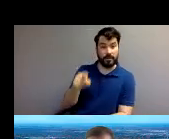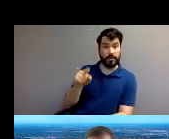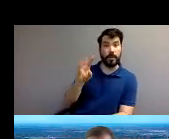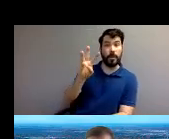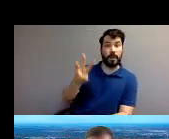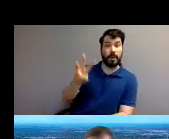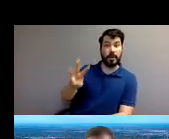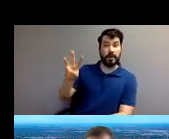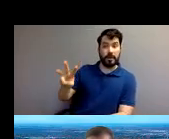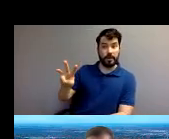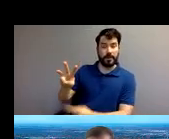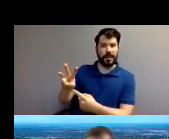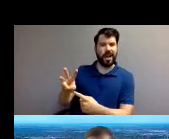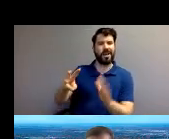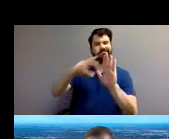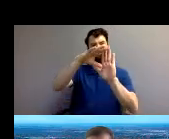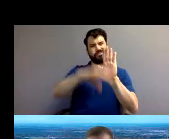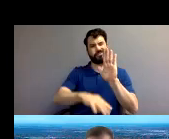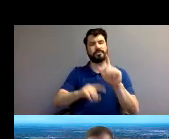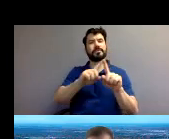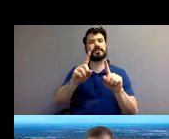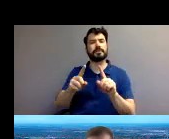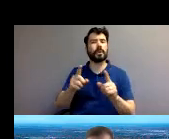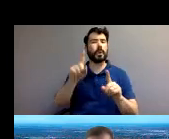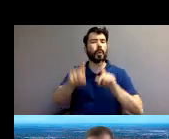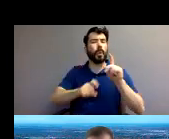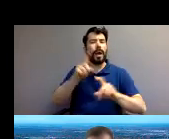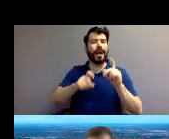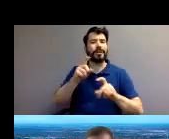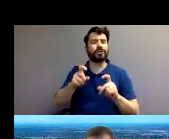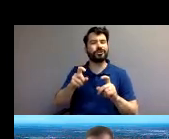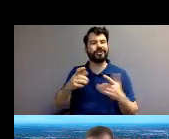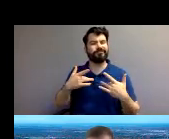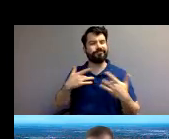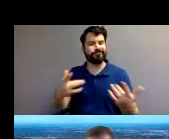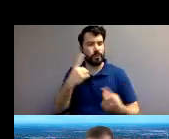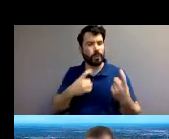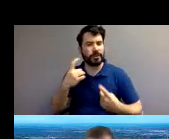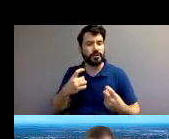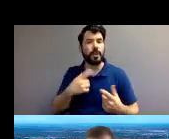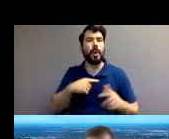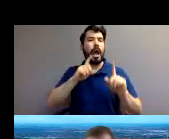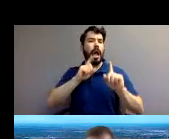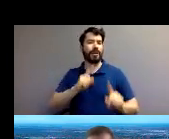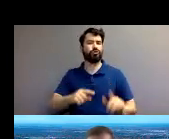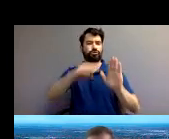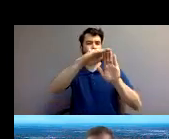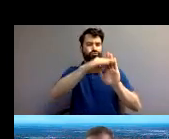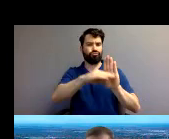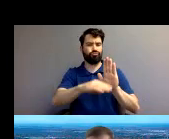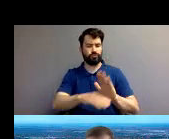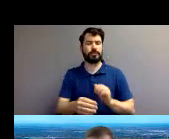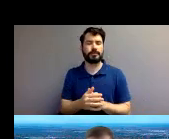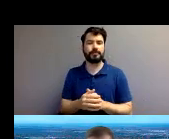asked questions that will be continuously updated, and as well as a tool that allows employees to